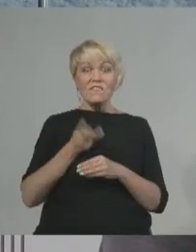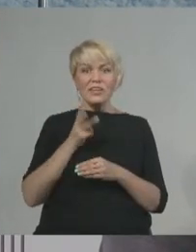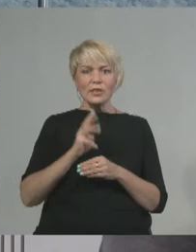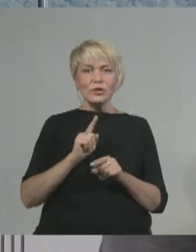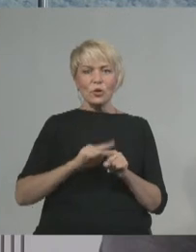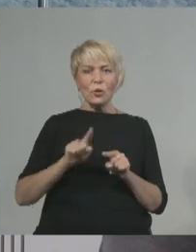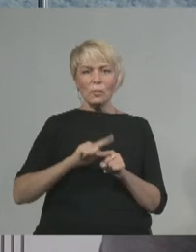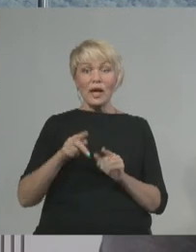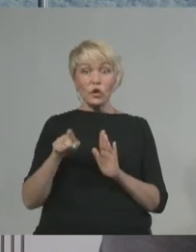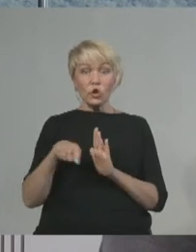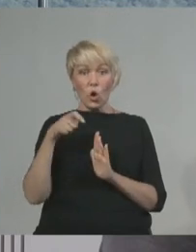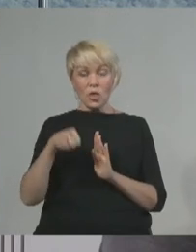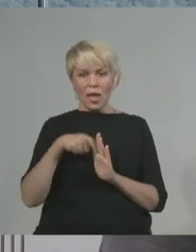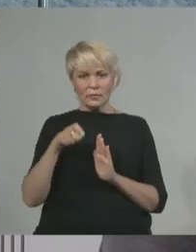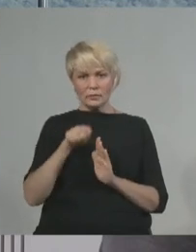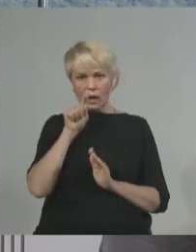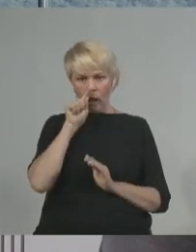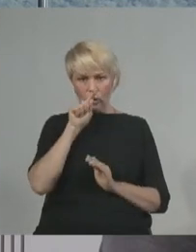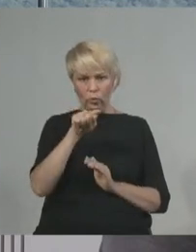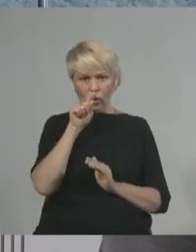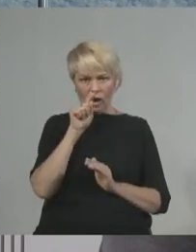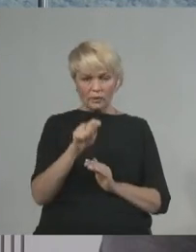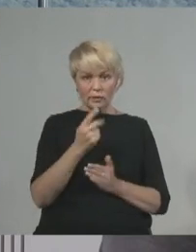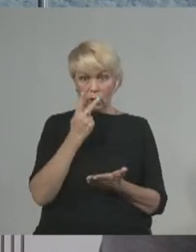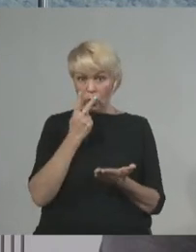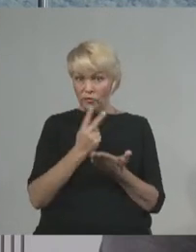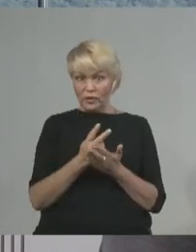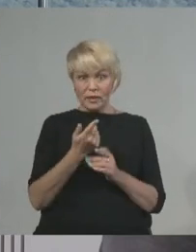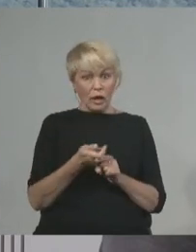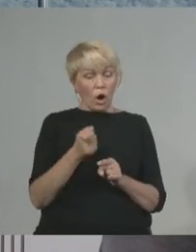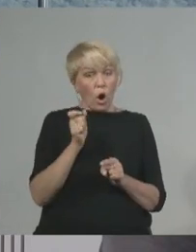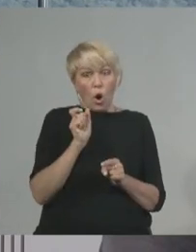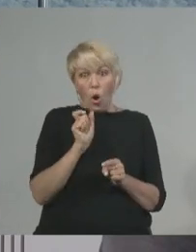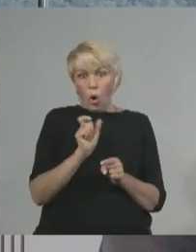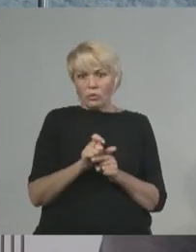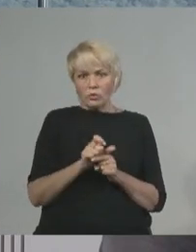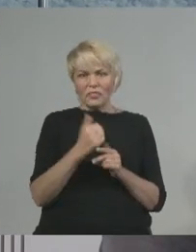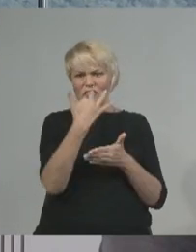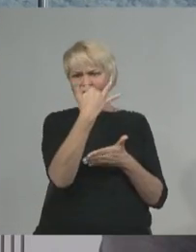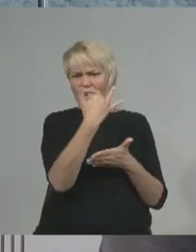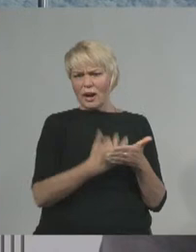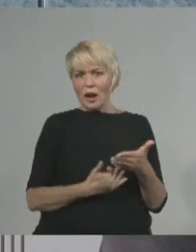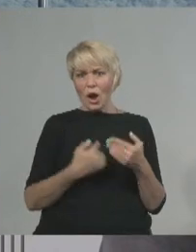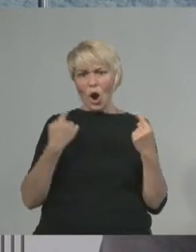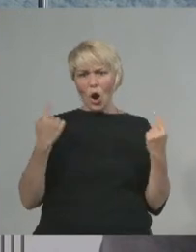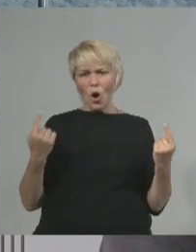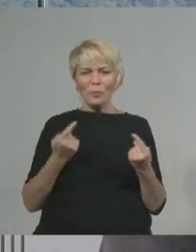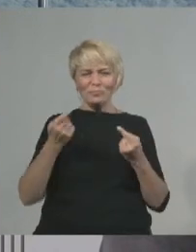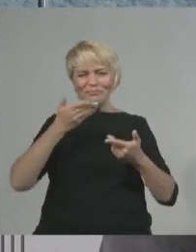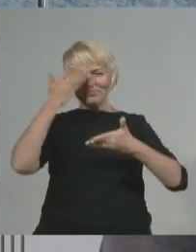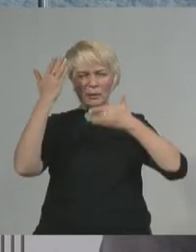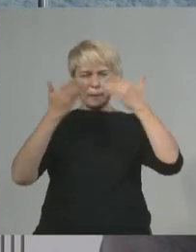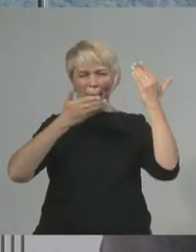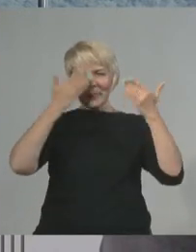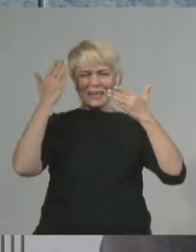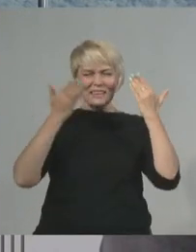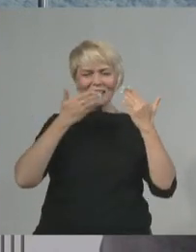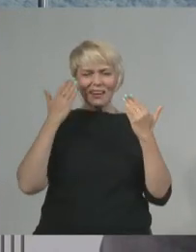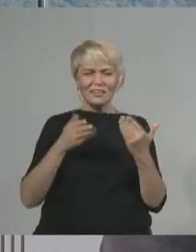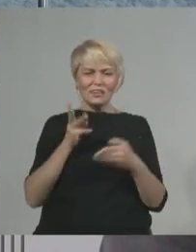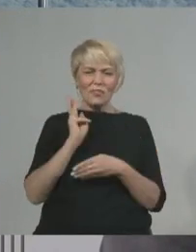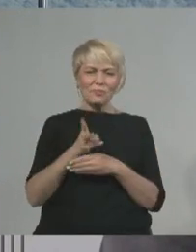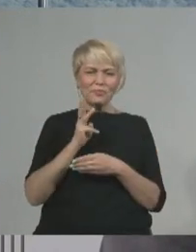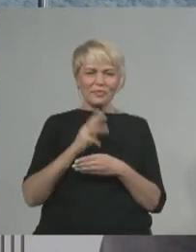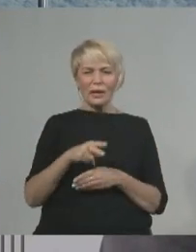i started receiving lots of videos from donetsk and luhansk and i saw in comments underneath you know